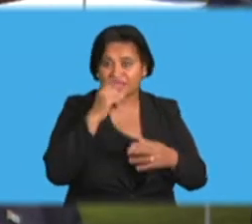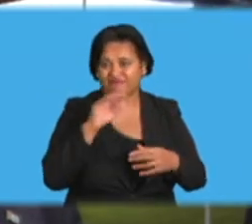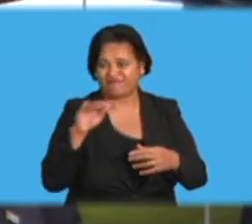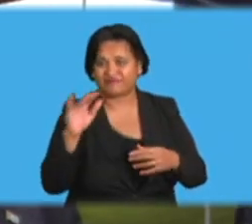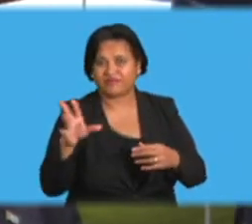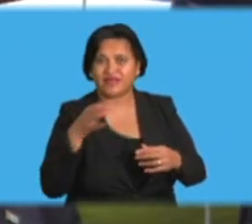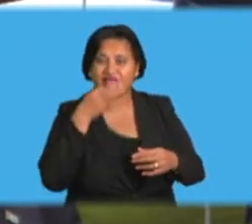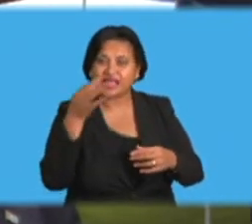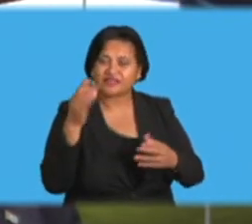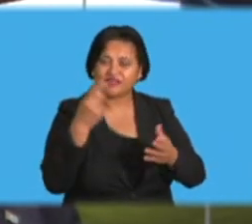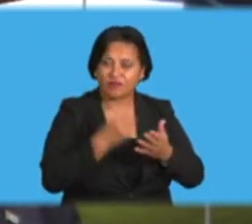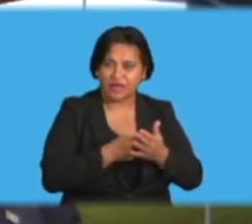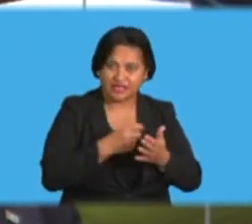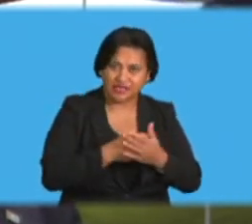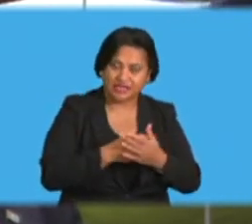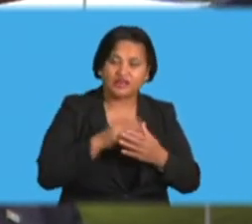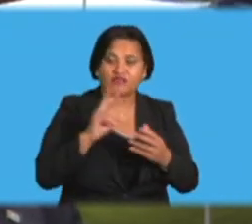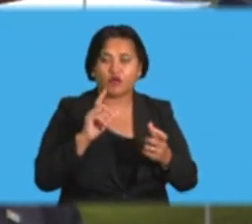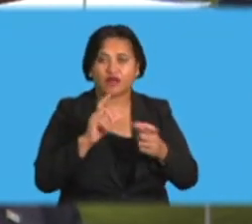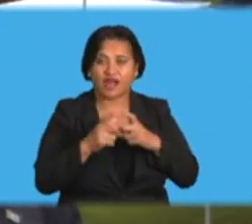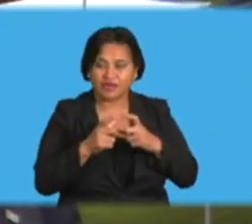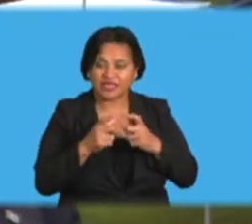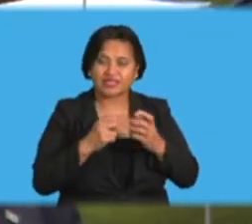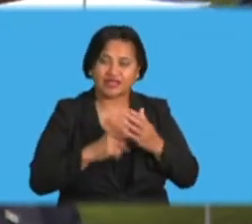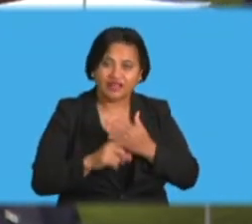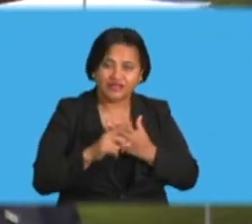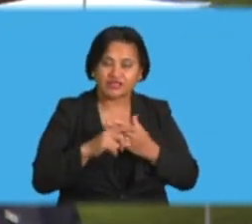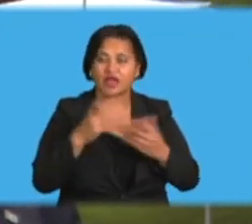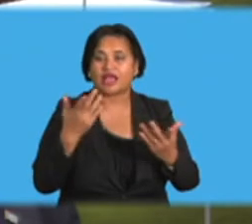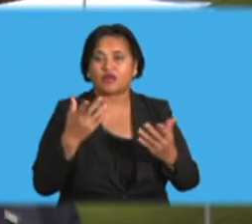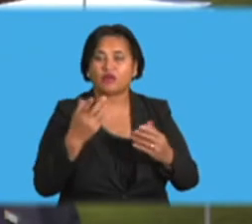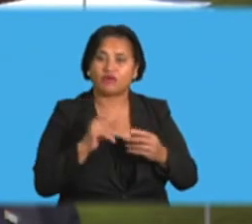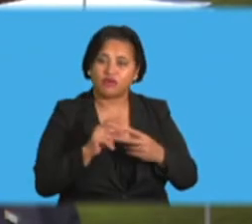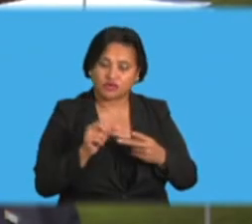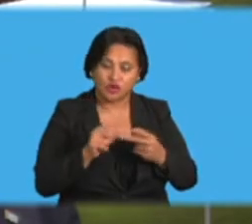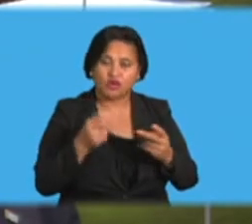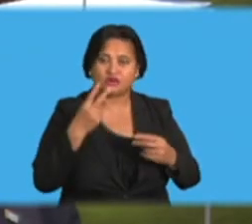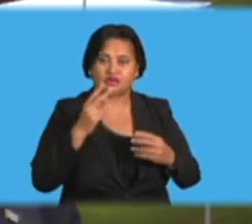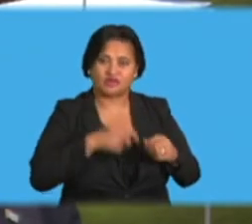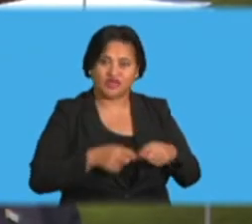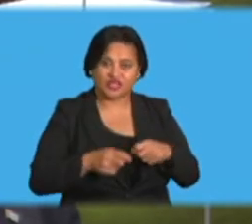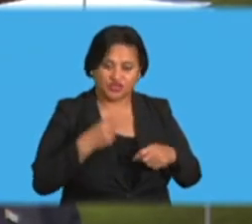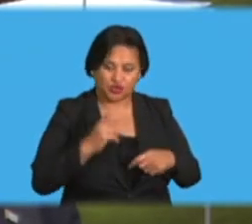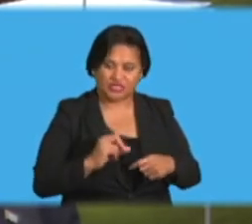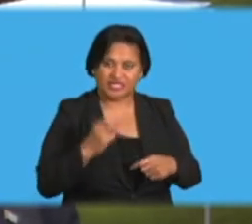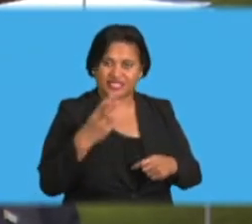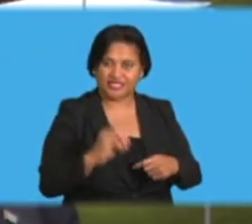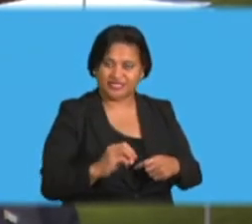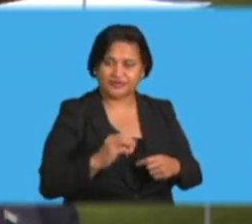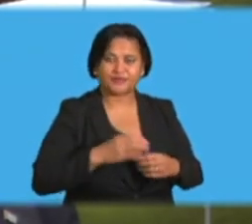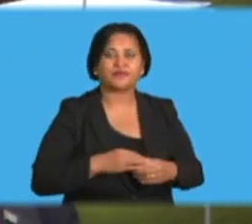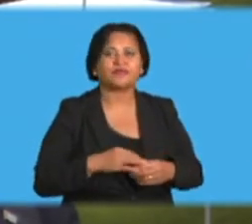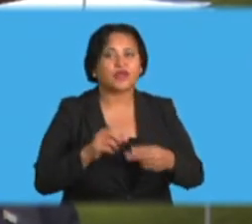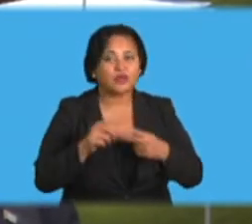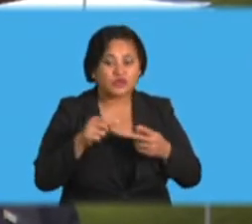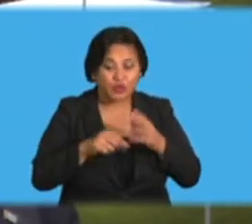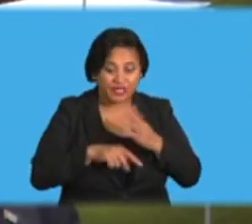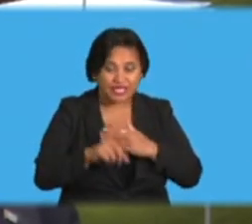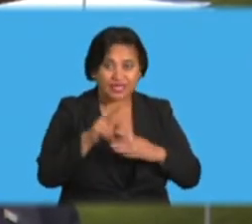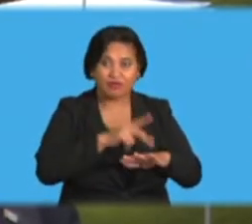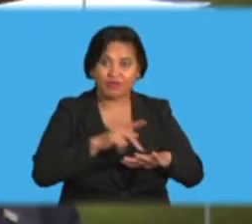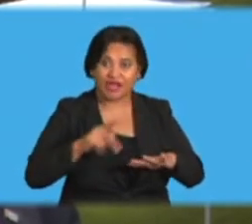adverse climatic events, which is part of its strategy of 2030. As highlighted, Madam Speaker, earlier on in Parliament, that when we have